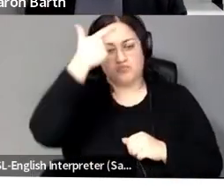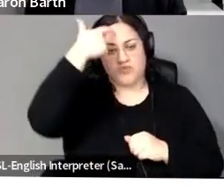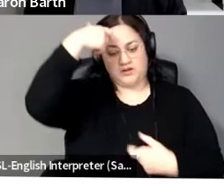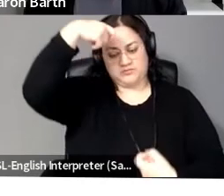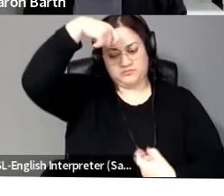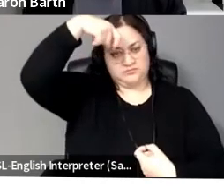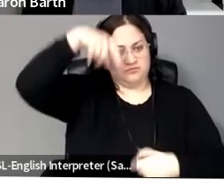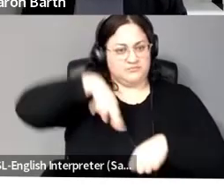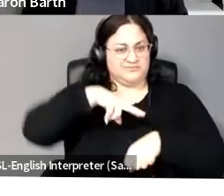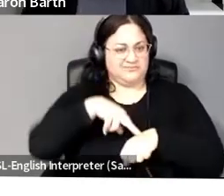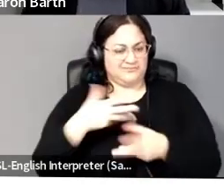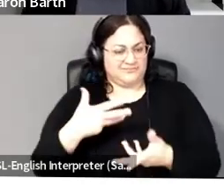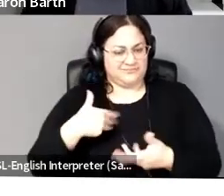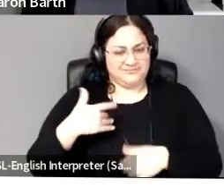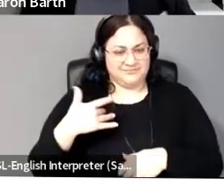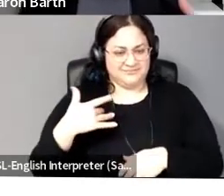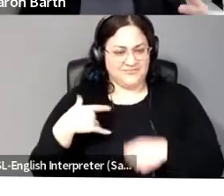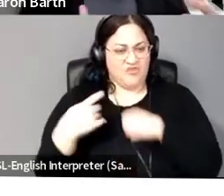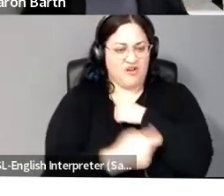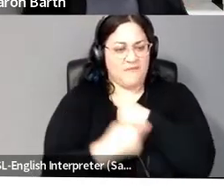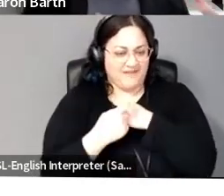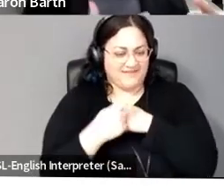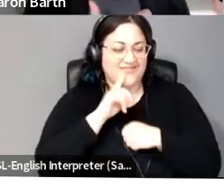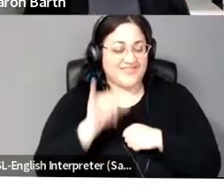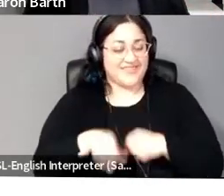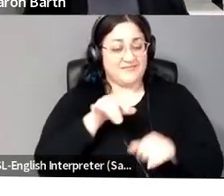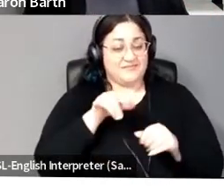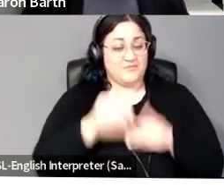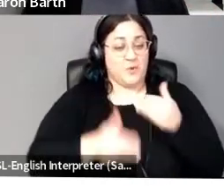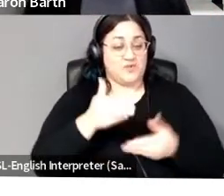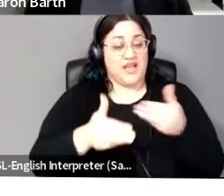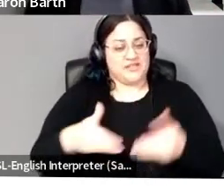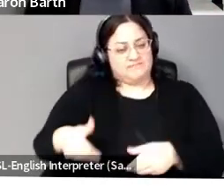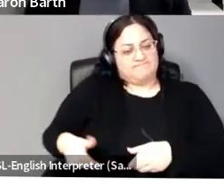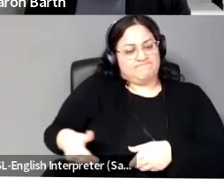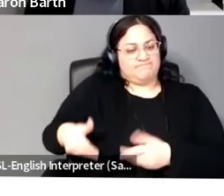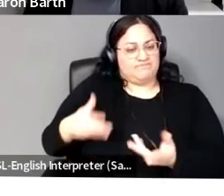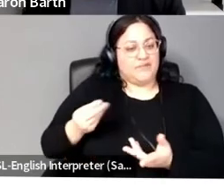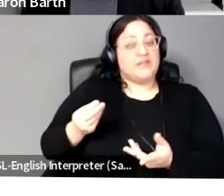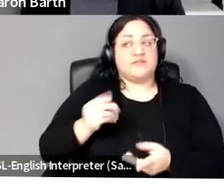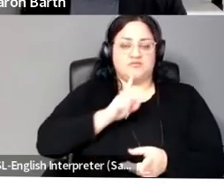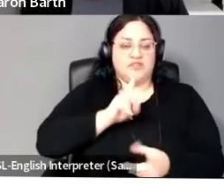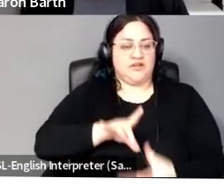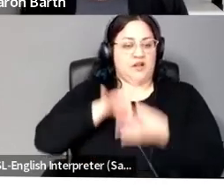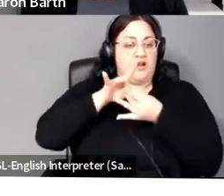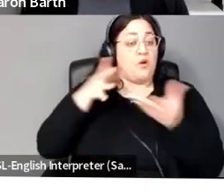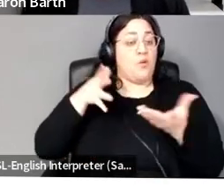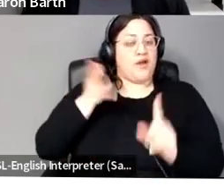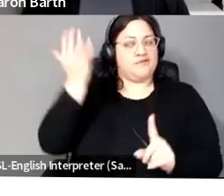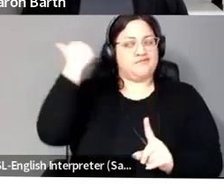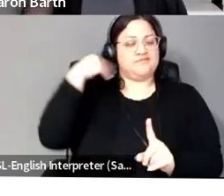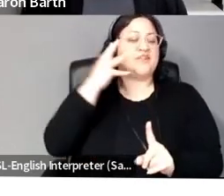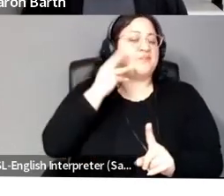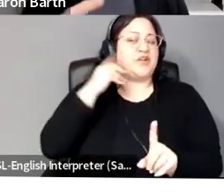subconscious process, and it's about leveraging our past experiences to help us with a current situation.